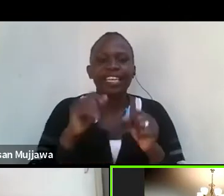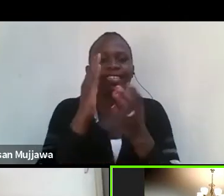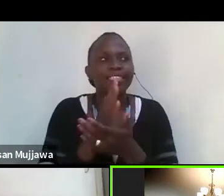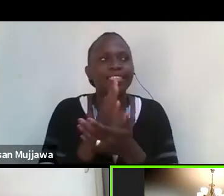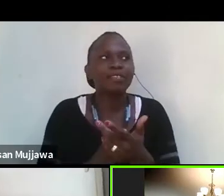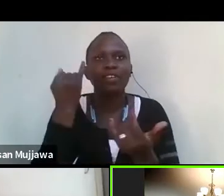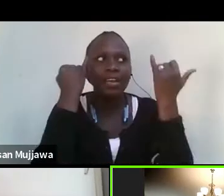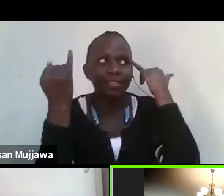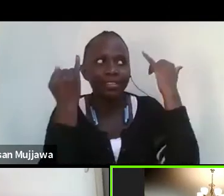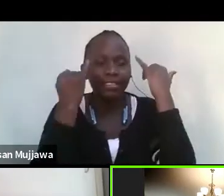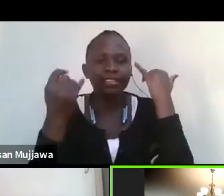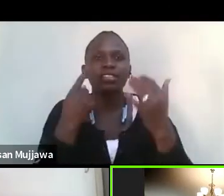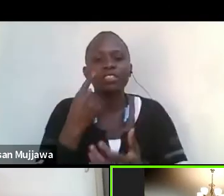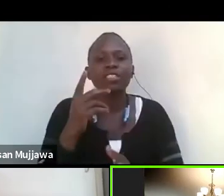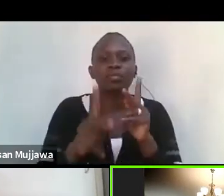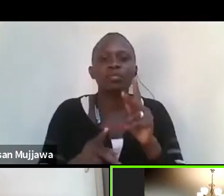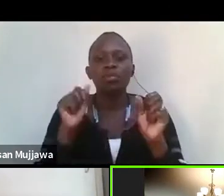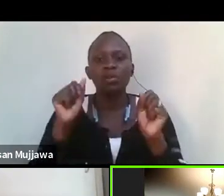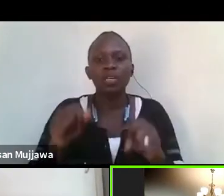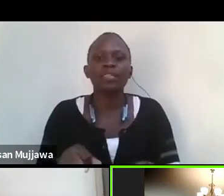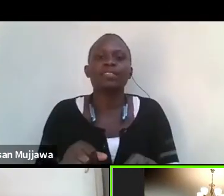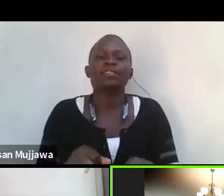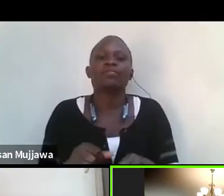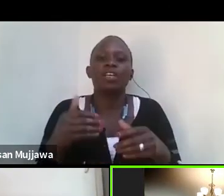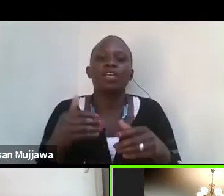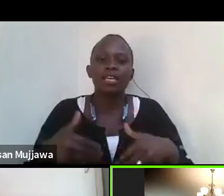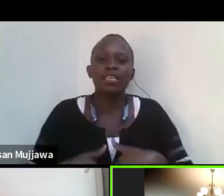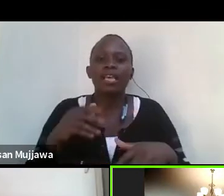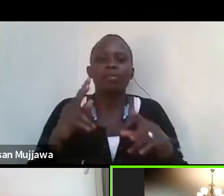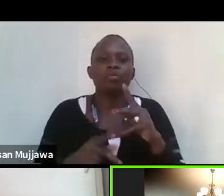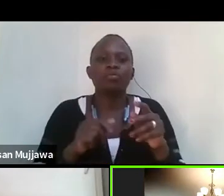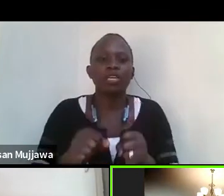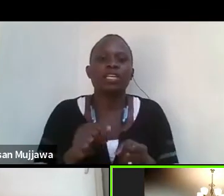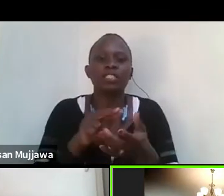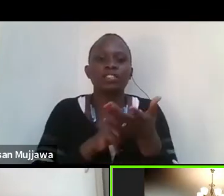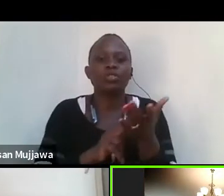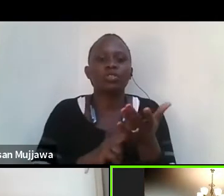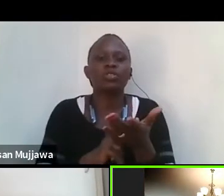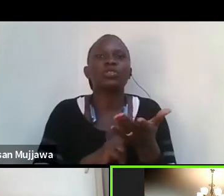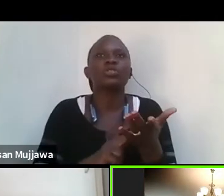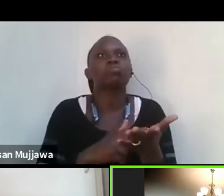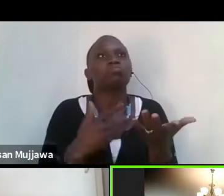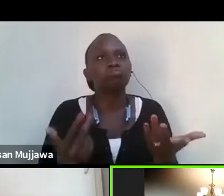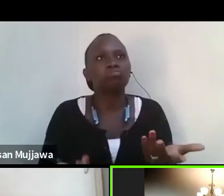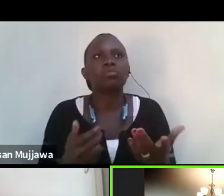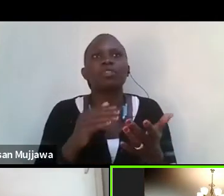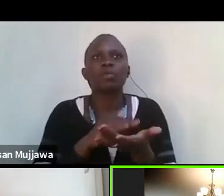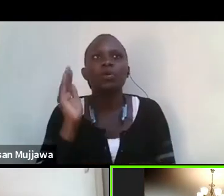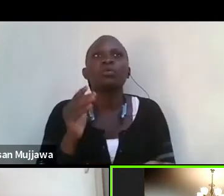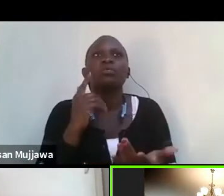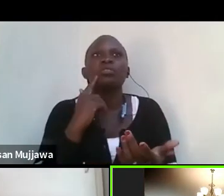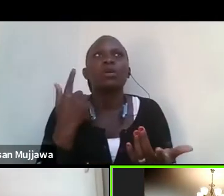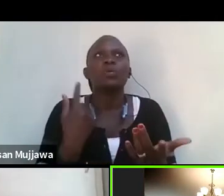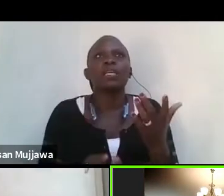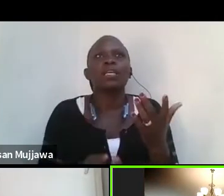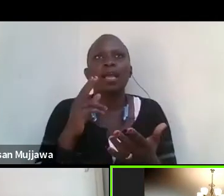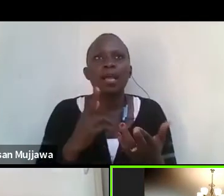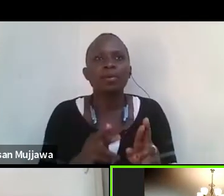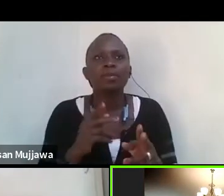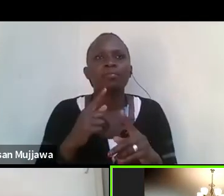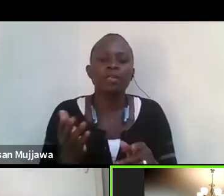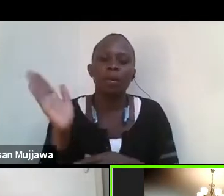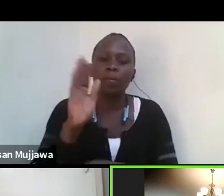able to take advantage of this, especially in the context of what's going on. I will be coming back to you, Daniel, to give some insights in terms of the room for